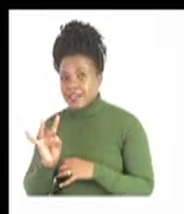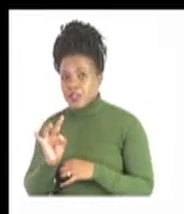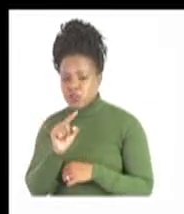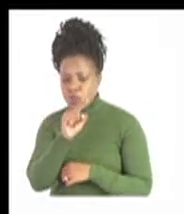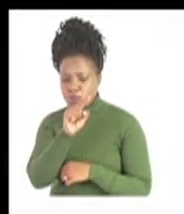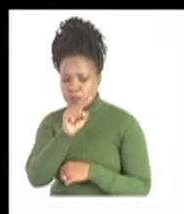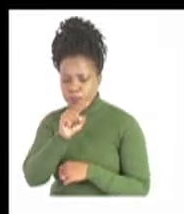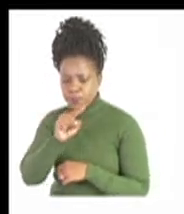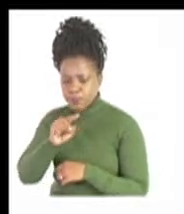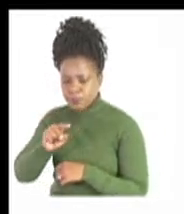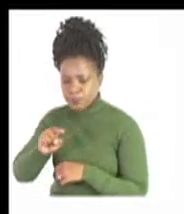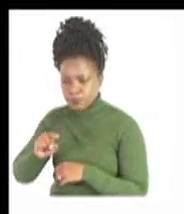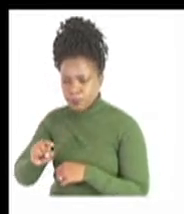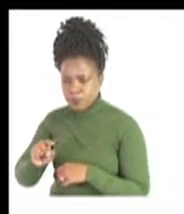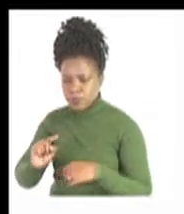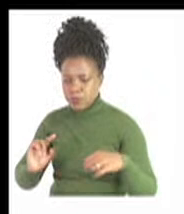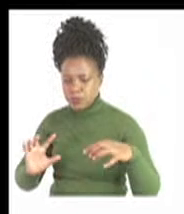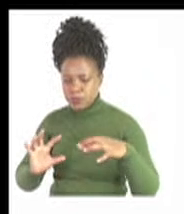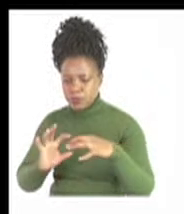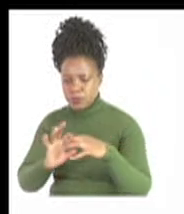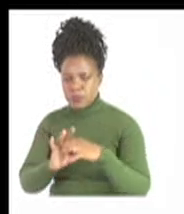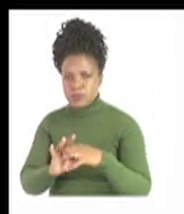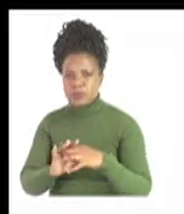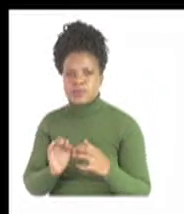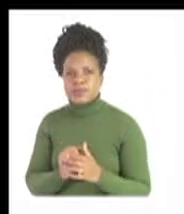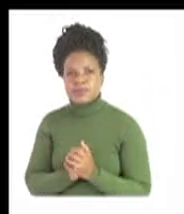answer on the right hand side?